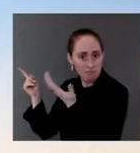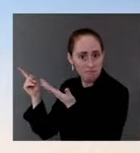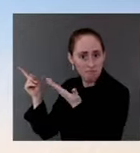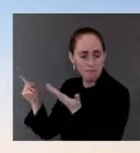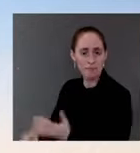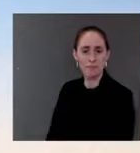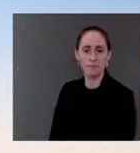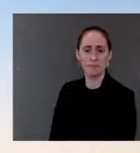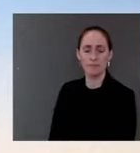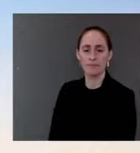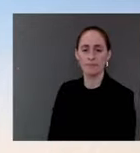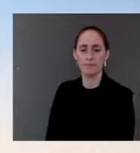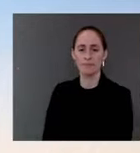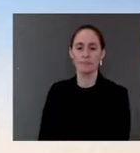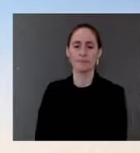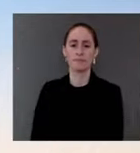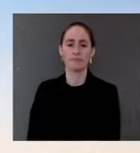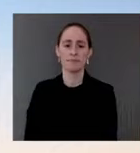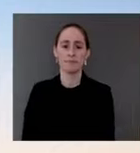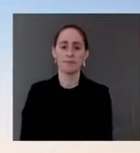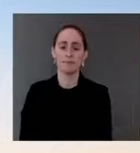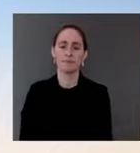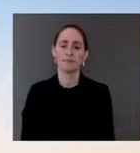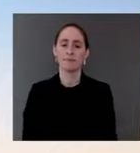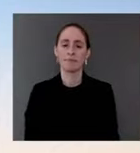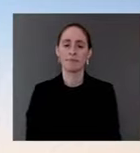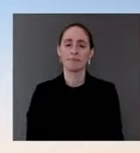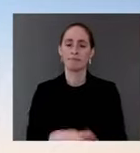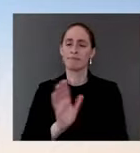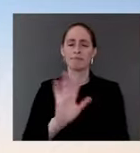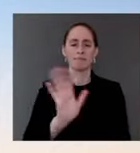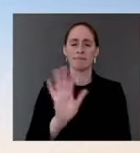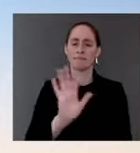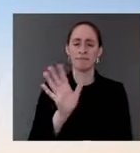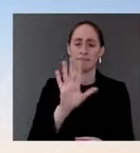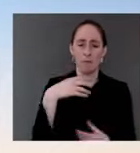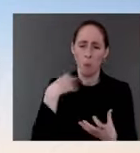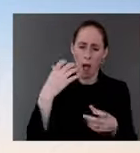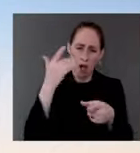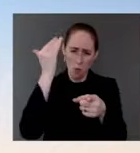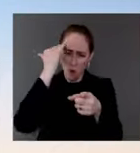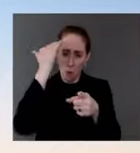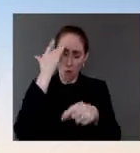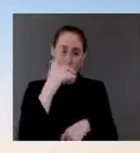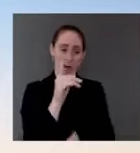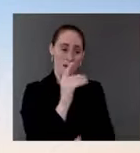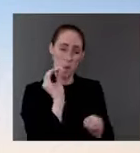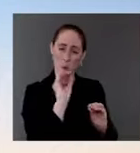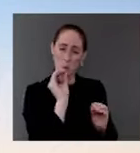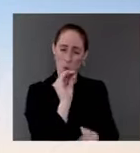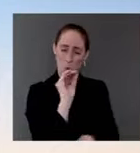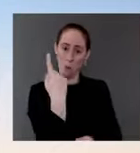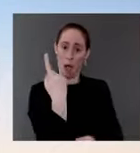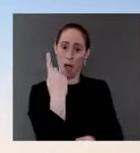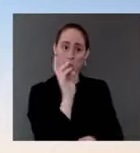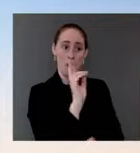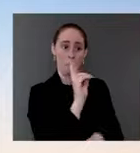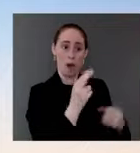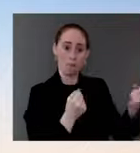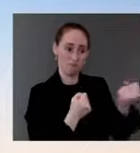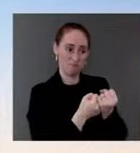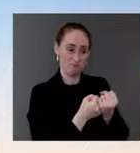credit, unless they want to speak out, and if they do, they're welcome to join us in supporting the extension of that. We believe that the